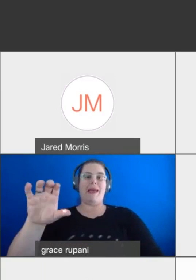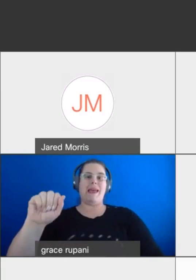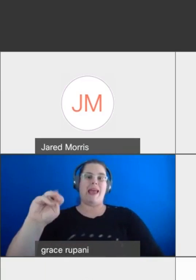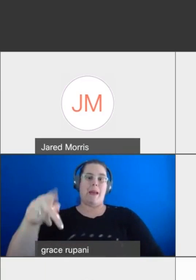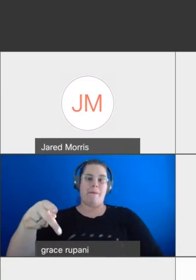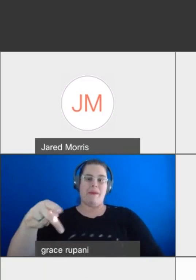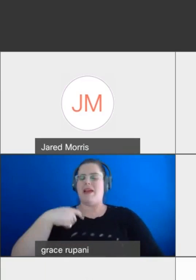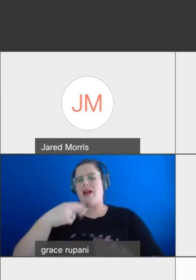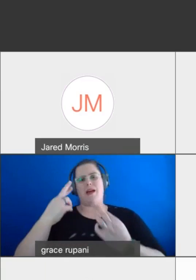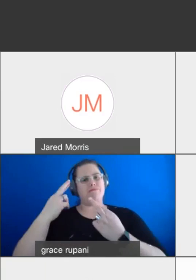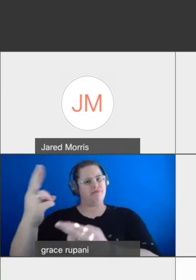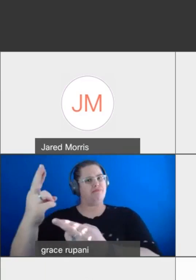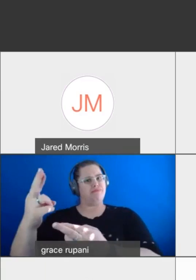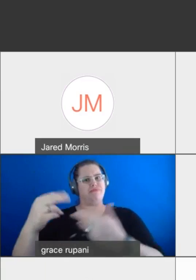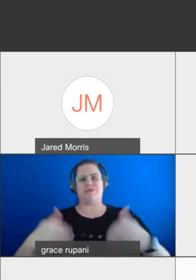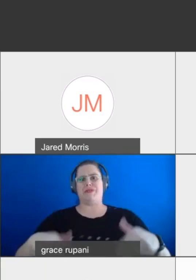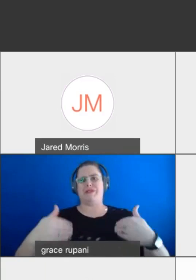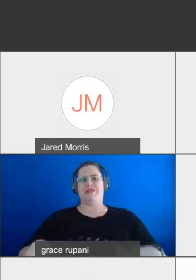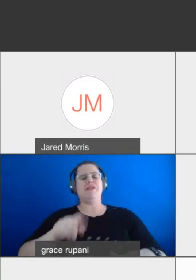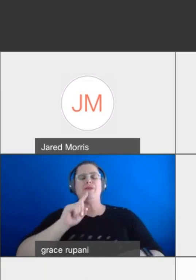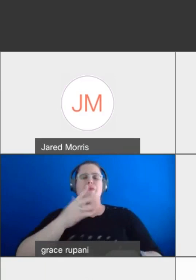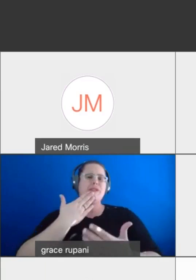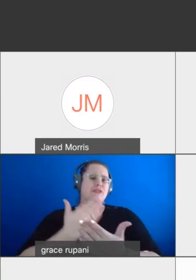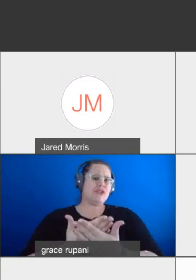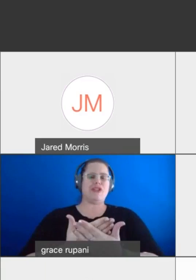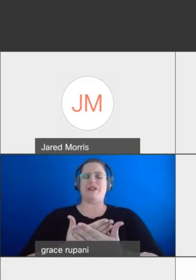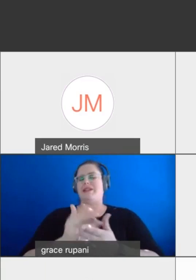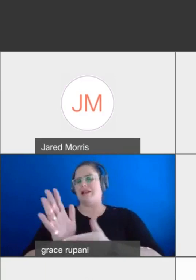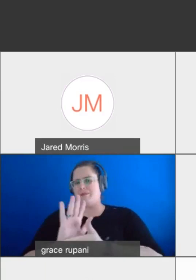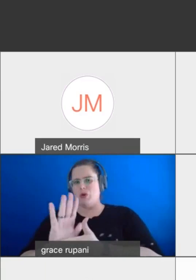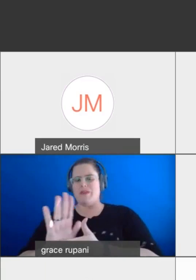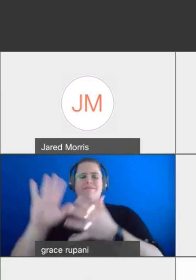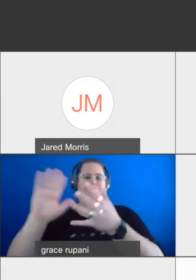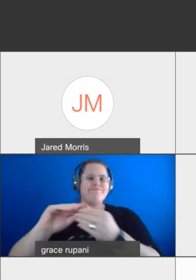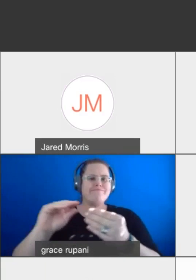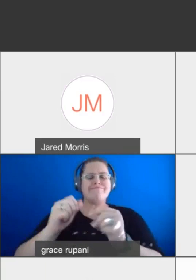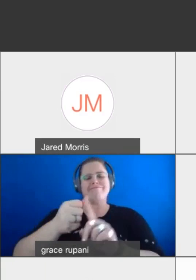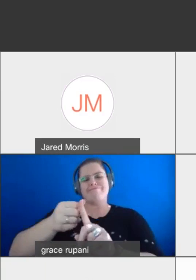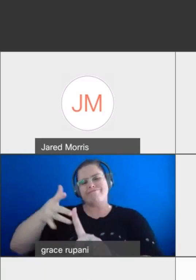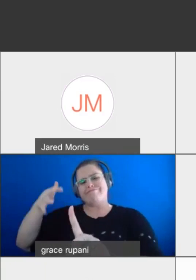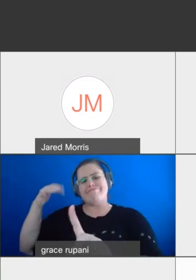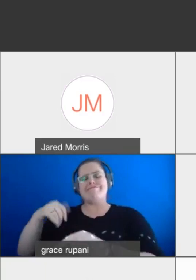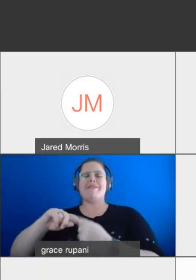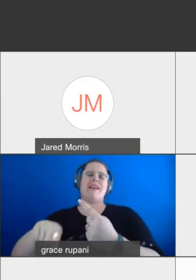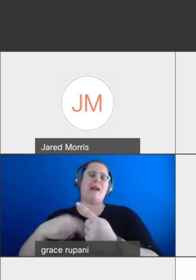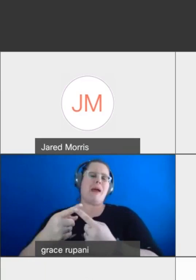movie really about the history of disability rights and the passage of the ADA.